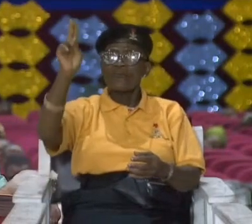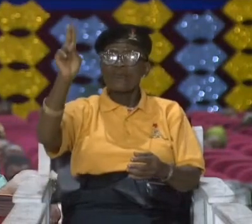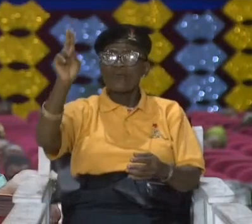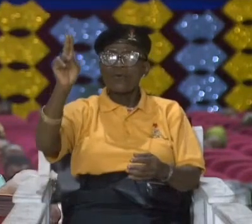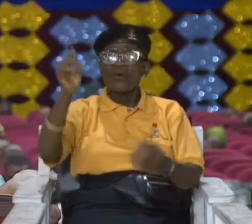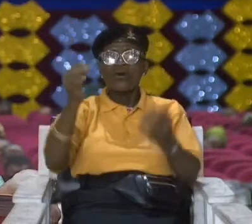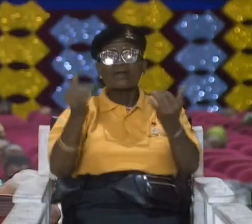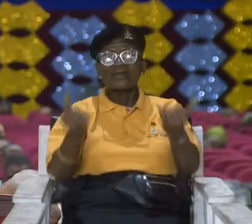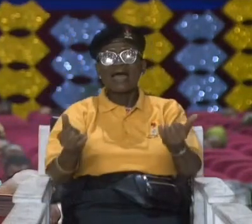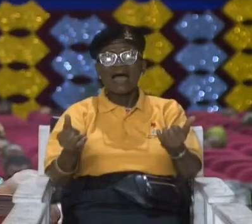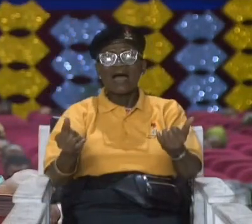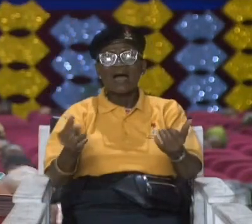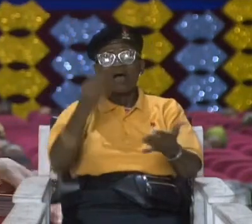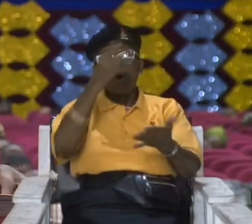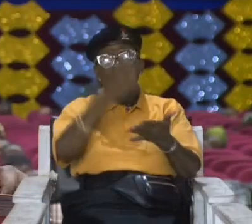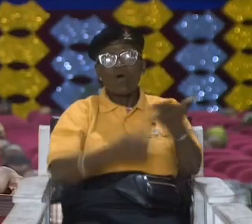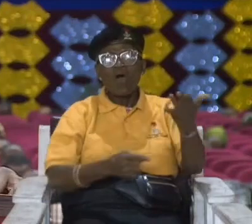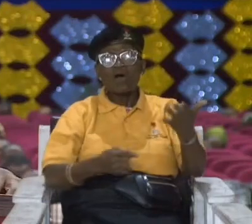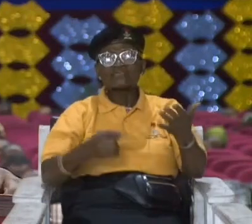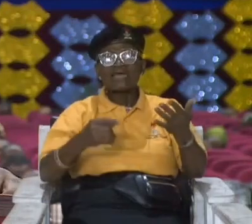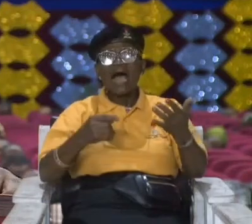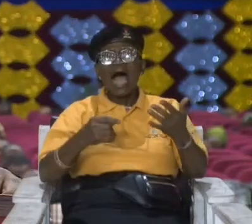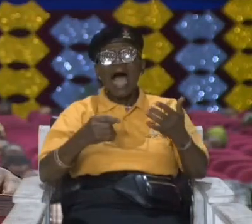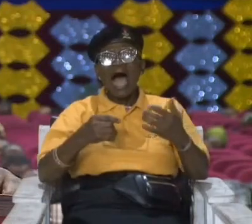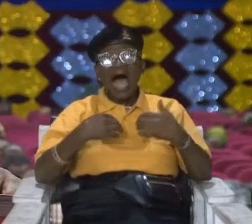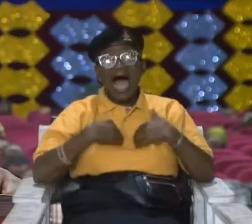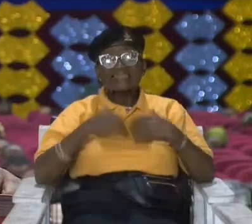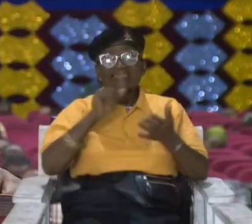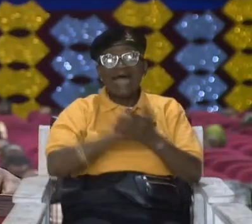Now, what has that got to do with